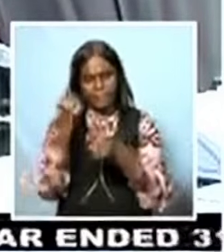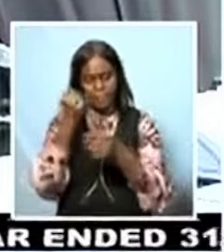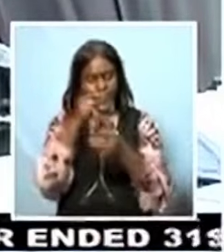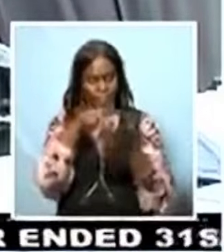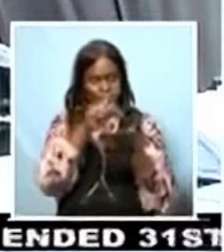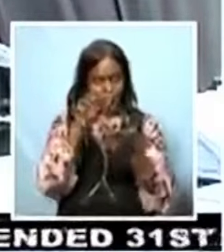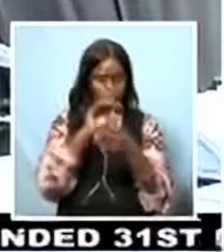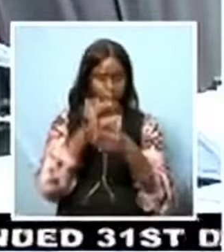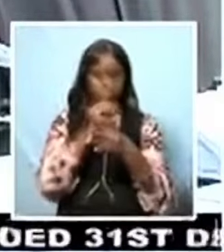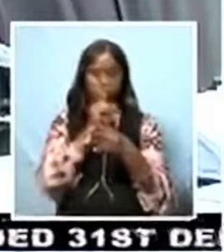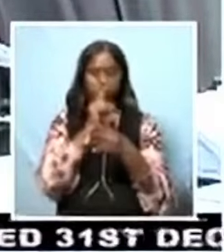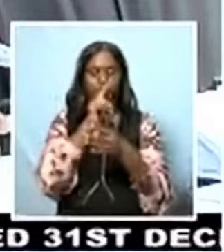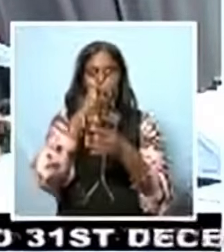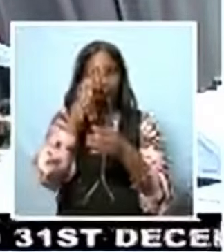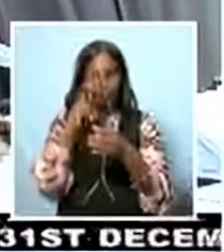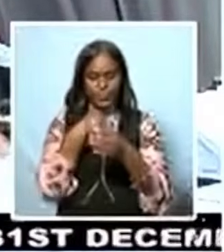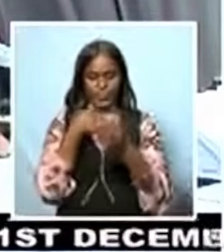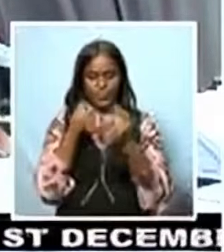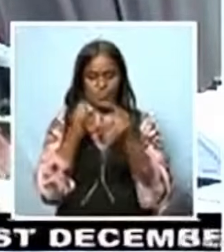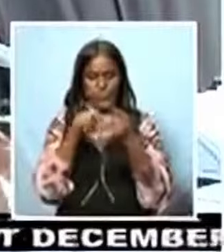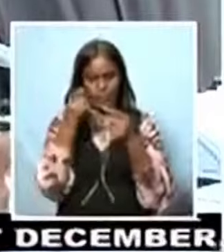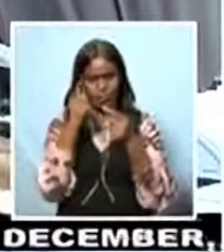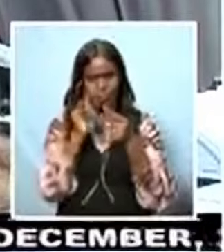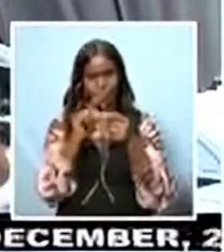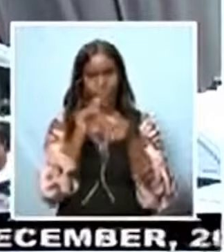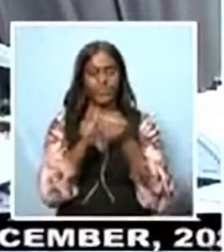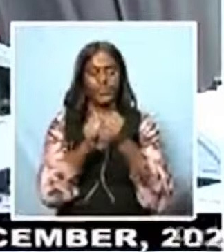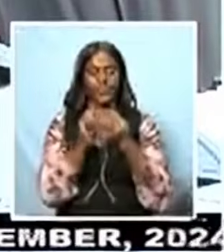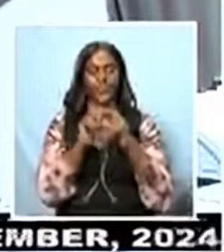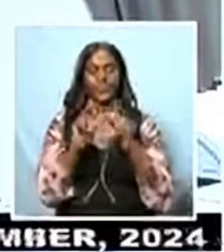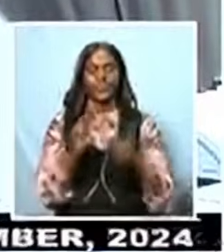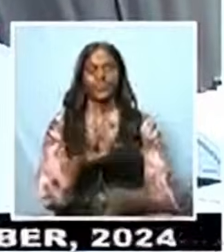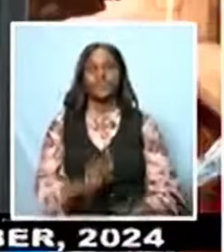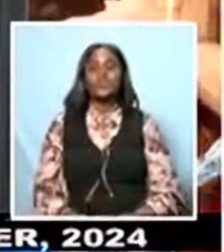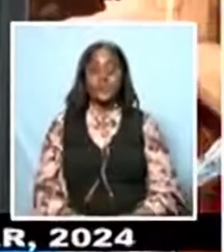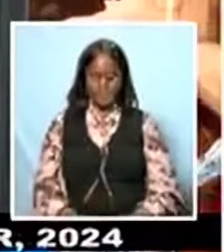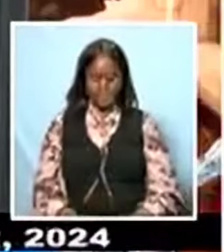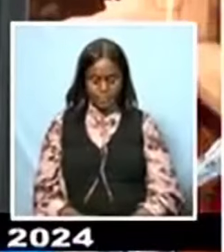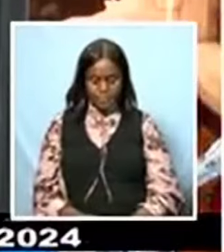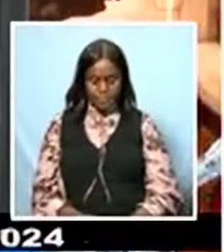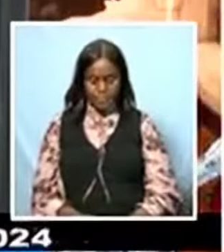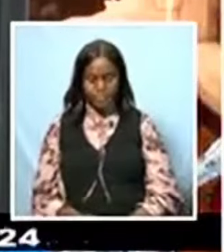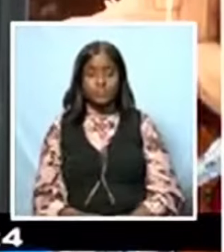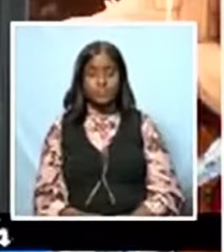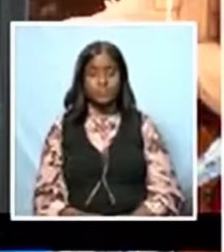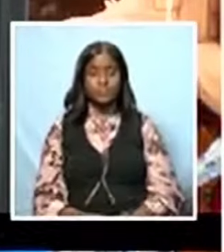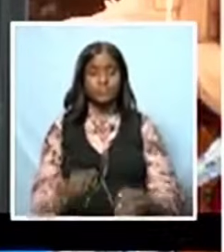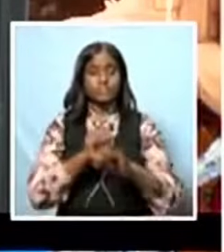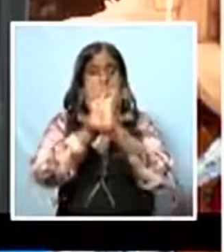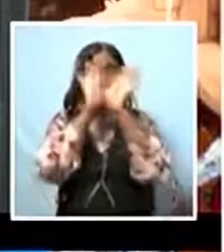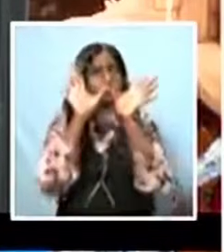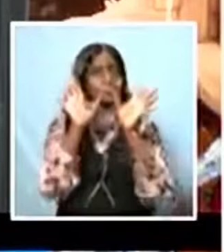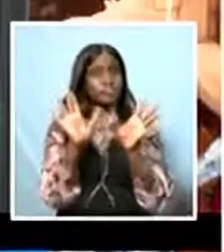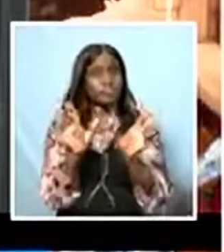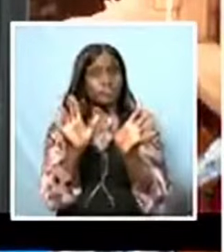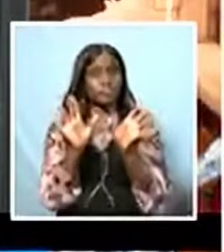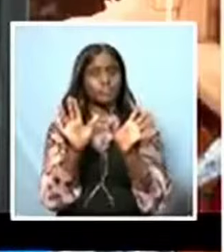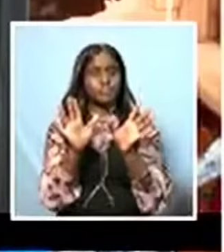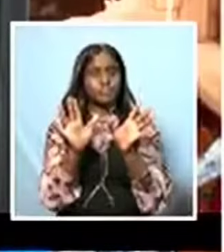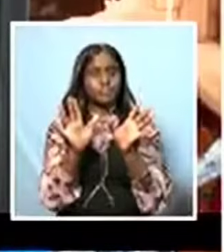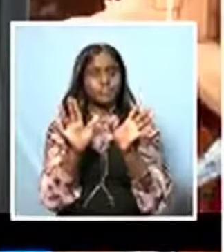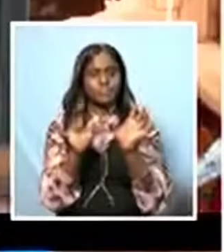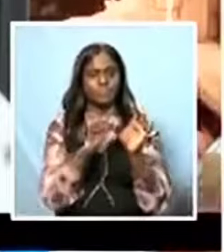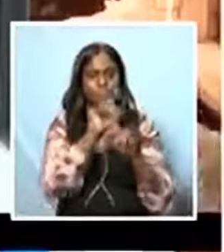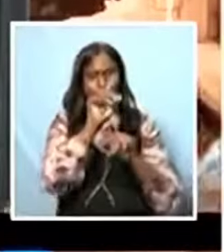the actual NRC? I'm trying to understand the query here, Chair. Yes, can you kindly clarify? The